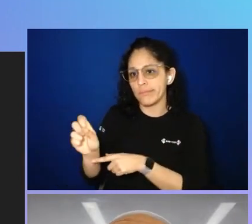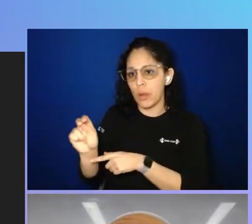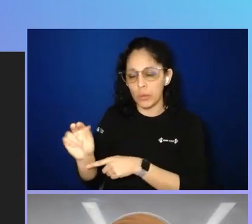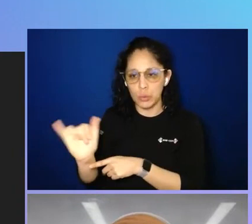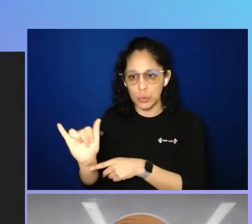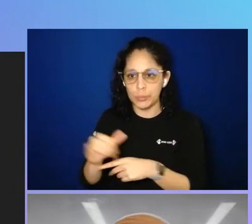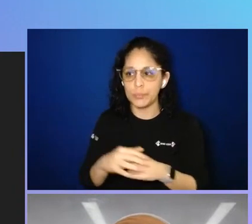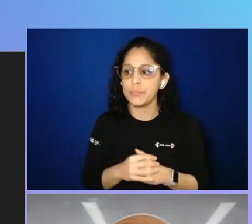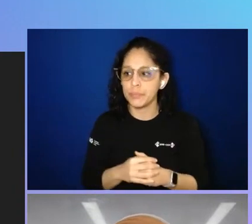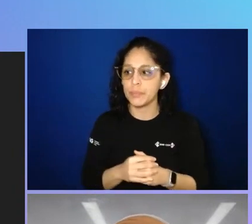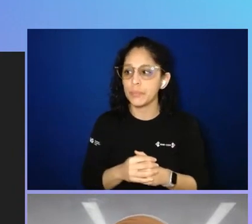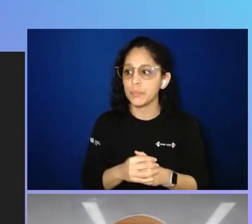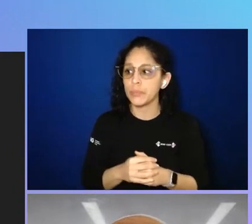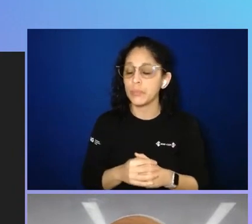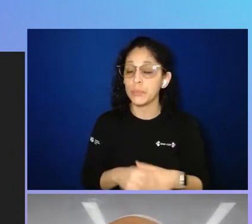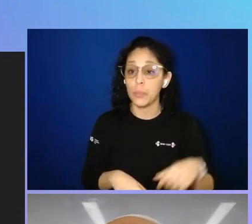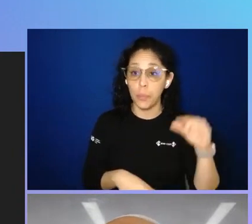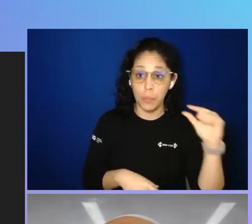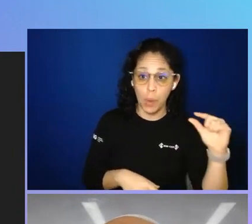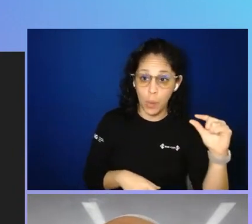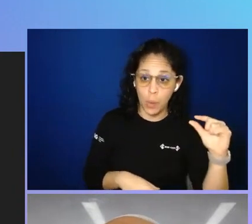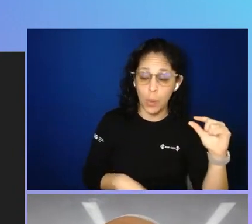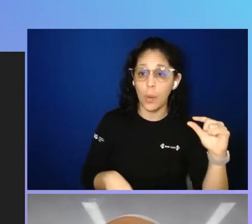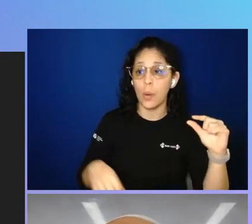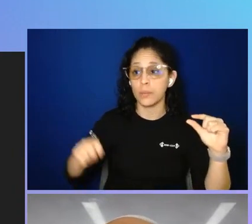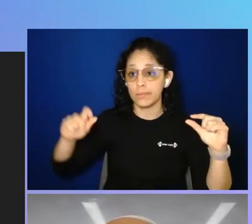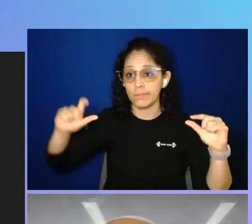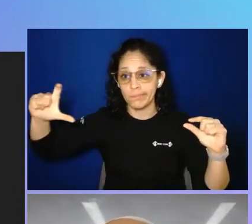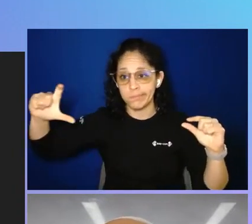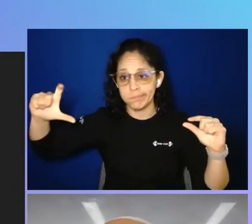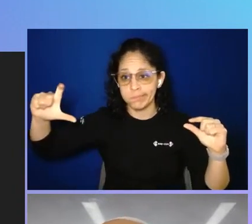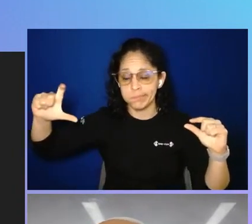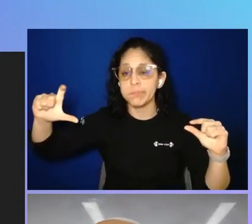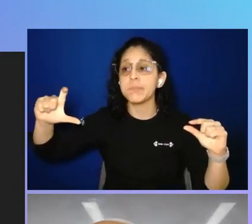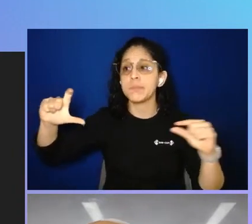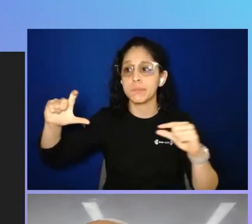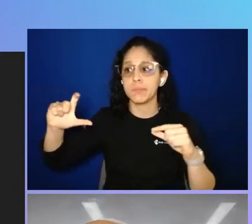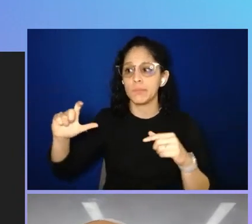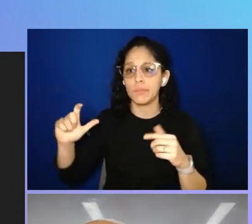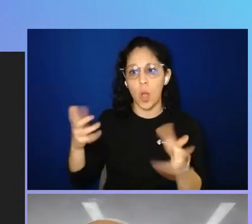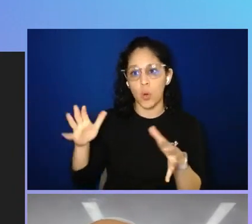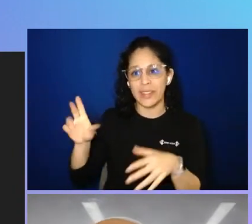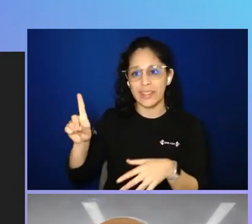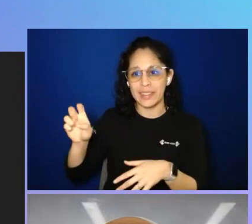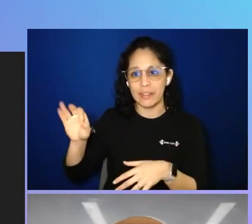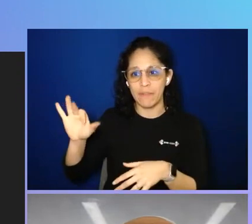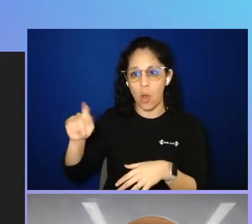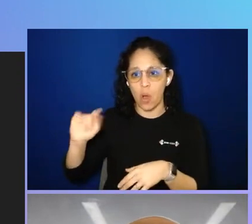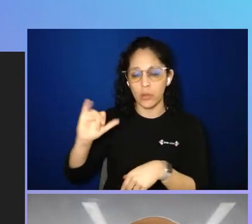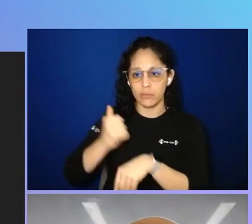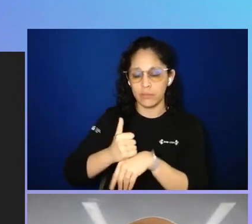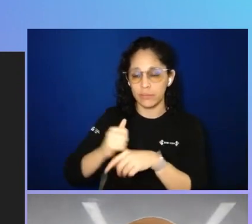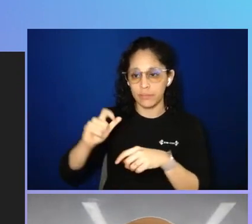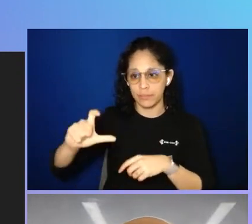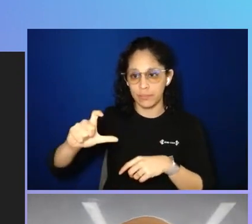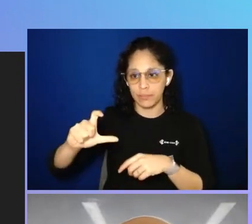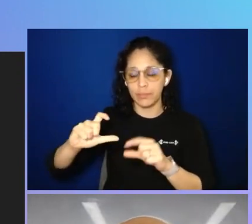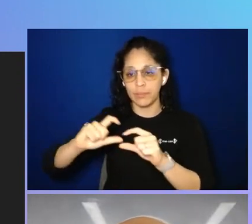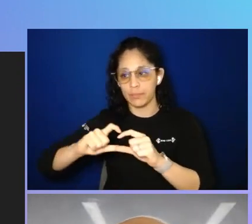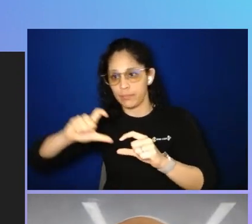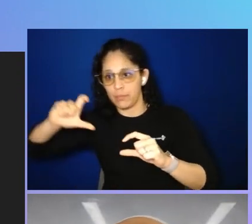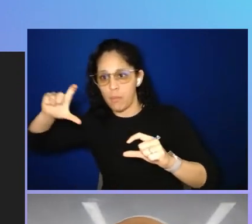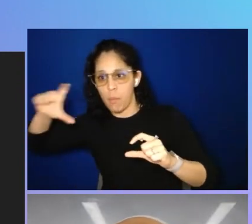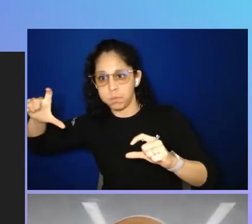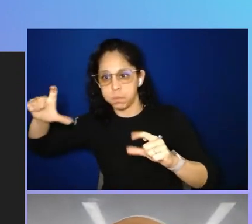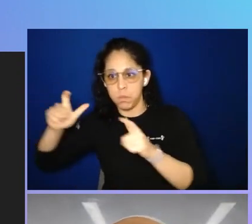So it goes from extra small to large, which is the default, to extra, extra, extra large, and then you have